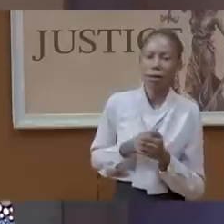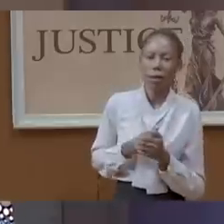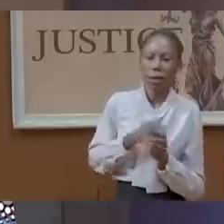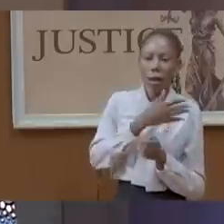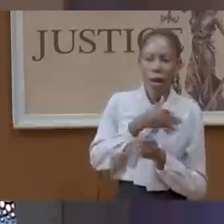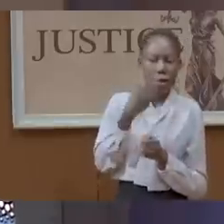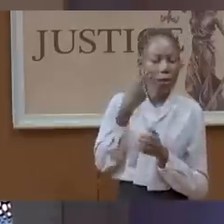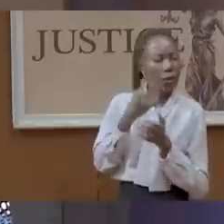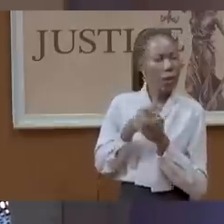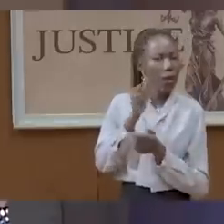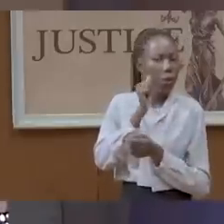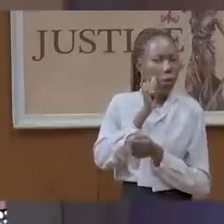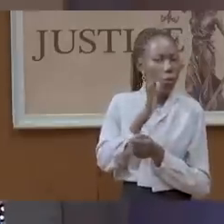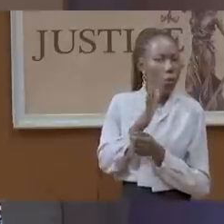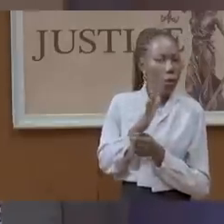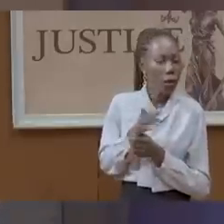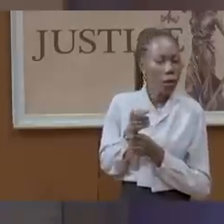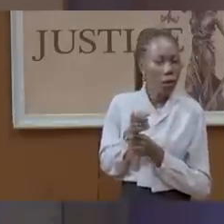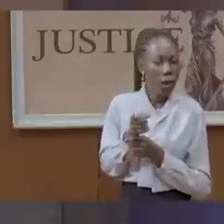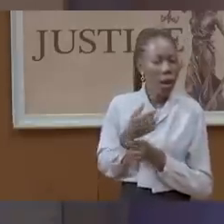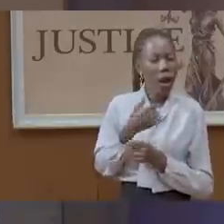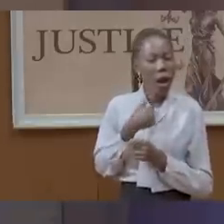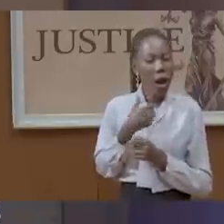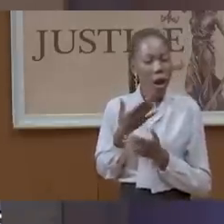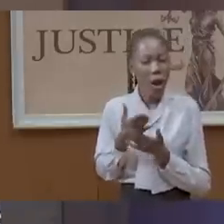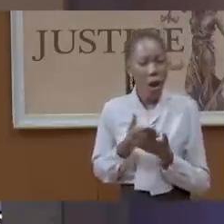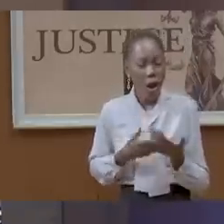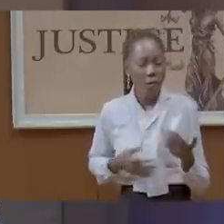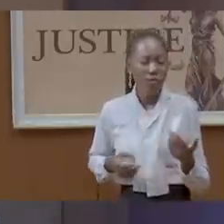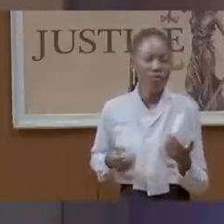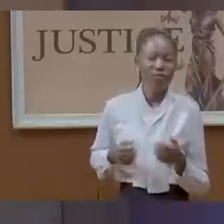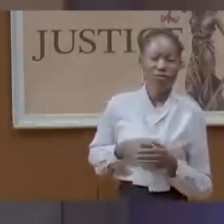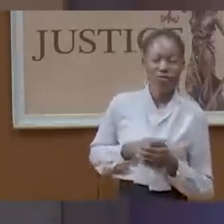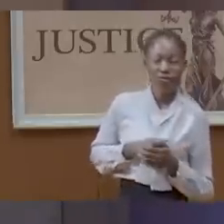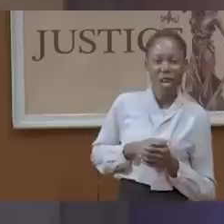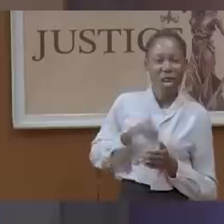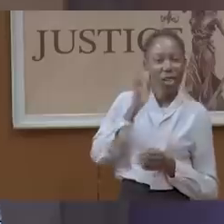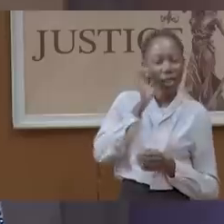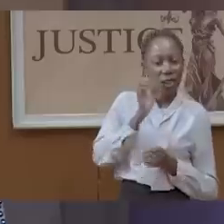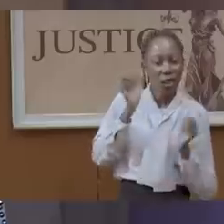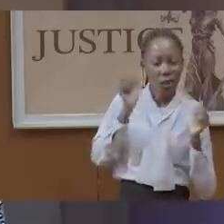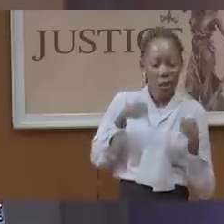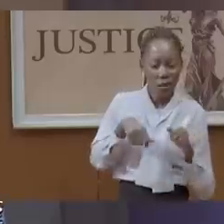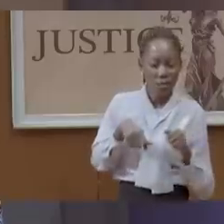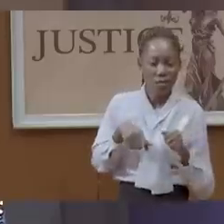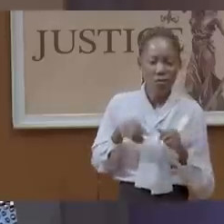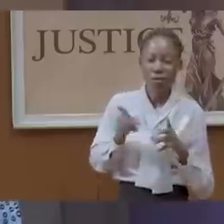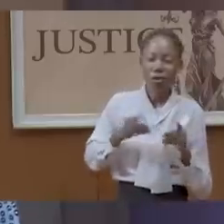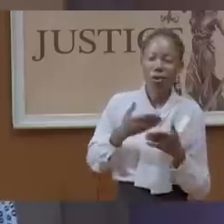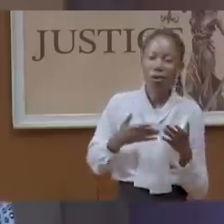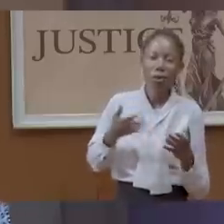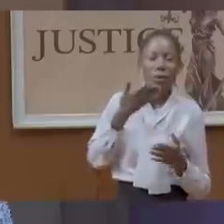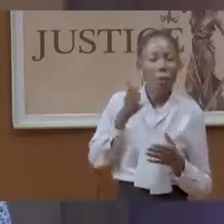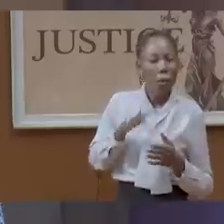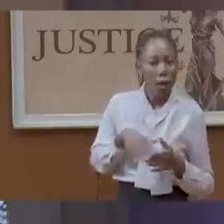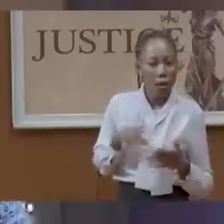said, this one, I discovered there are traits of worldliness in this woman that she won't be good for. And the way the man handled